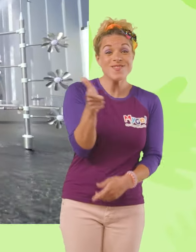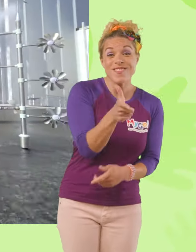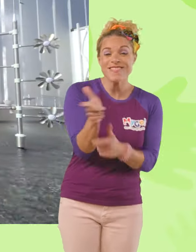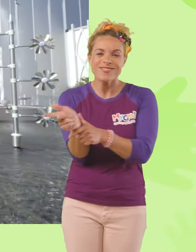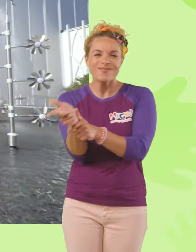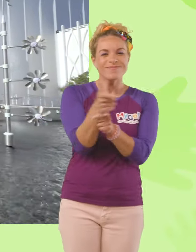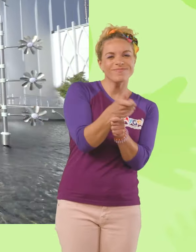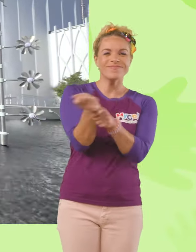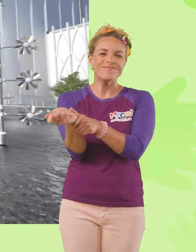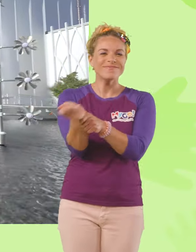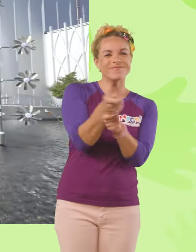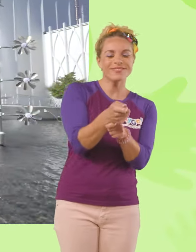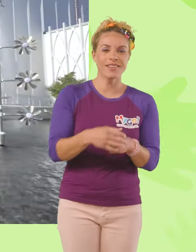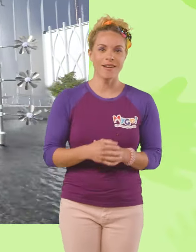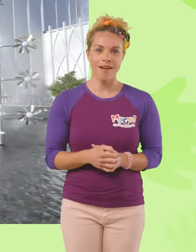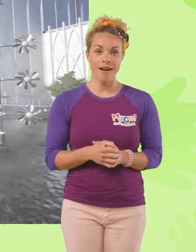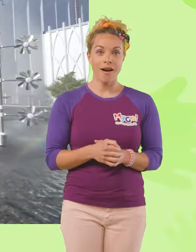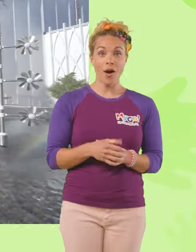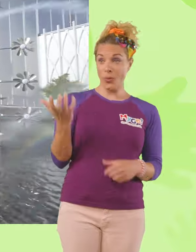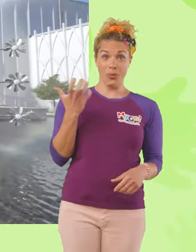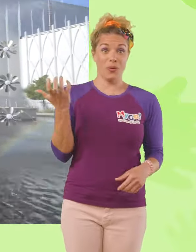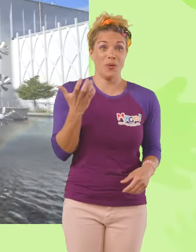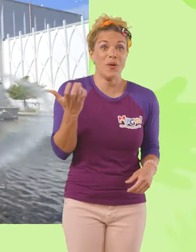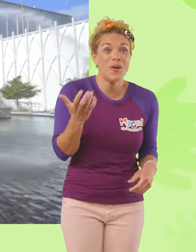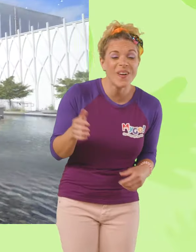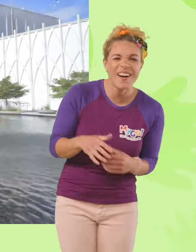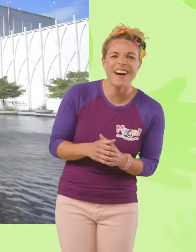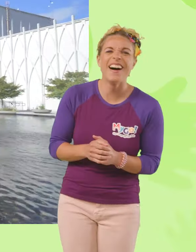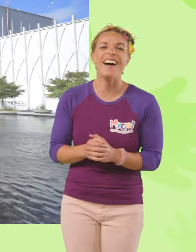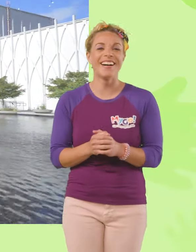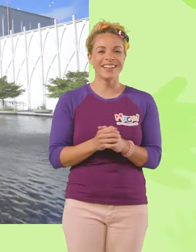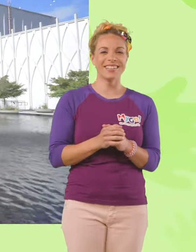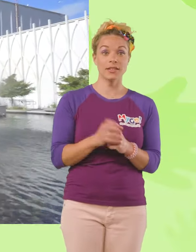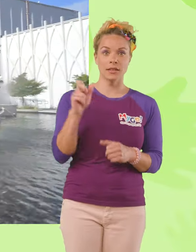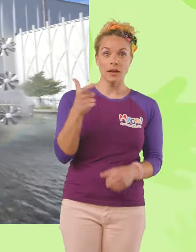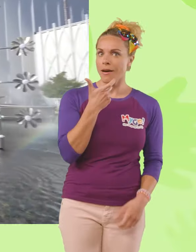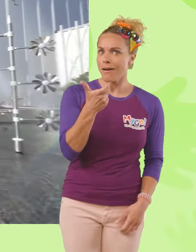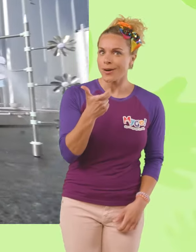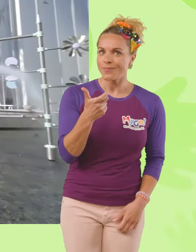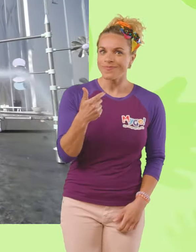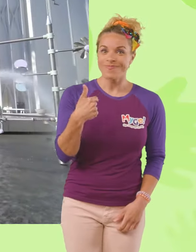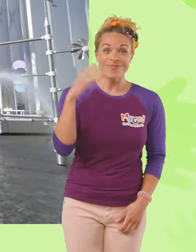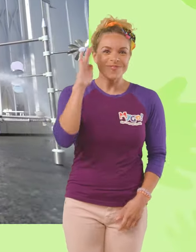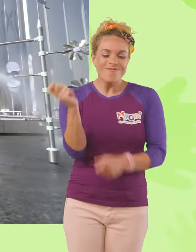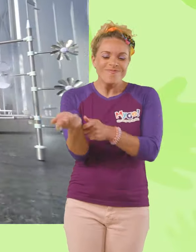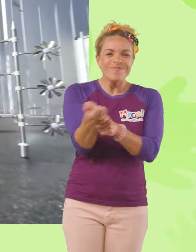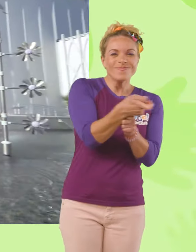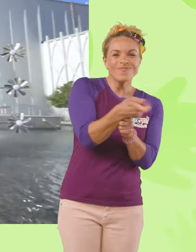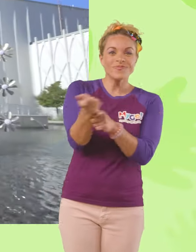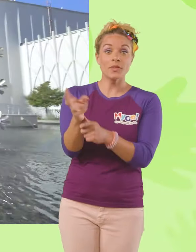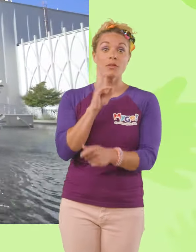this little water gun. Whoa, whoa. Okay, watch, I'll make that